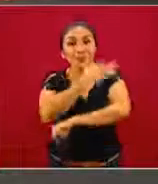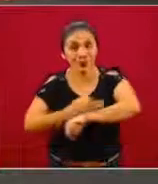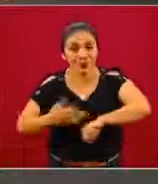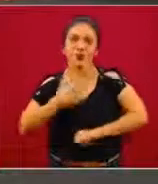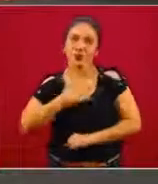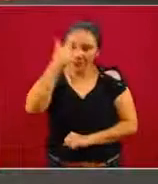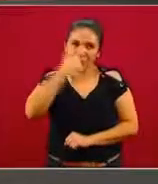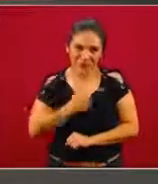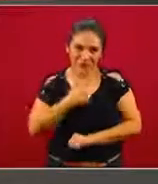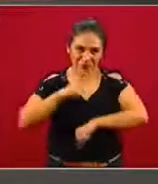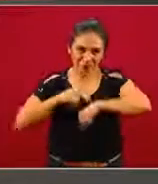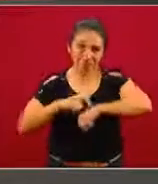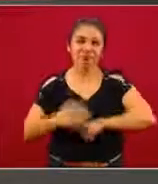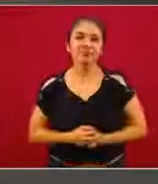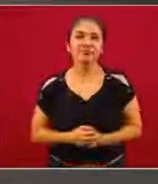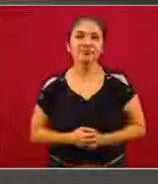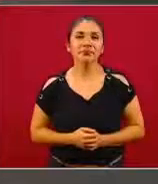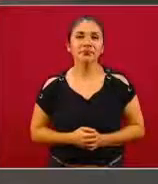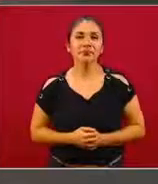Good evening, everyone.